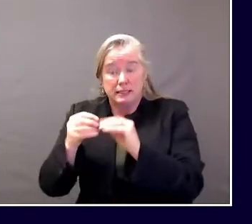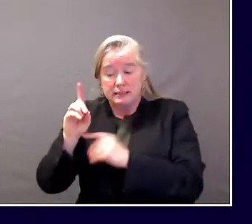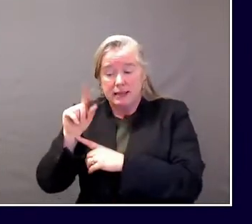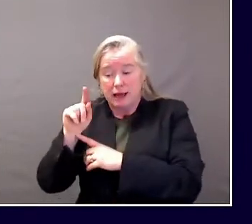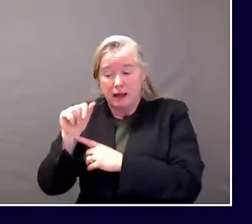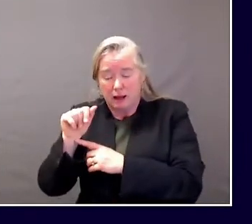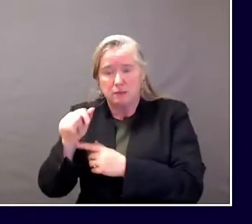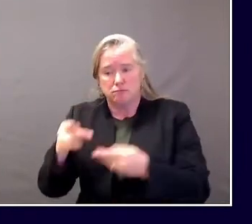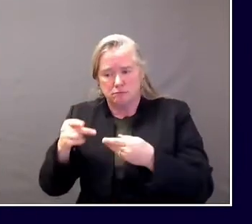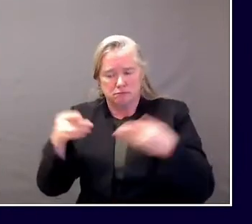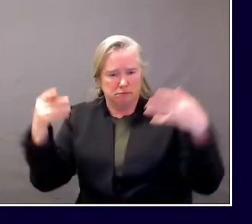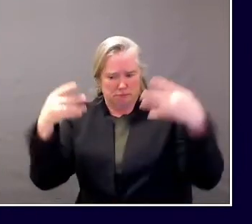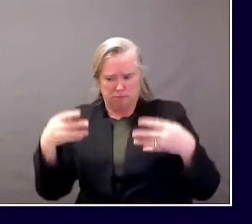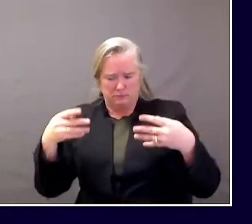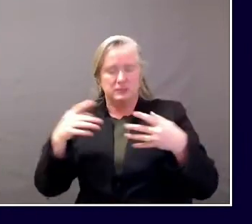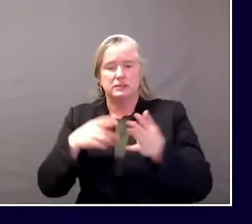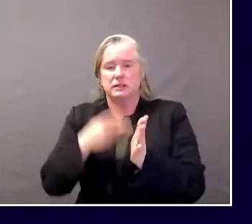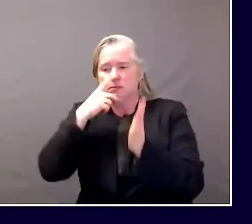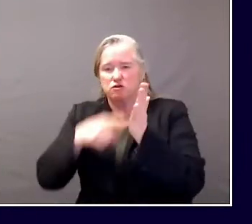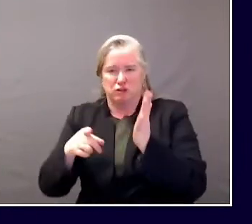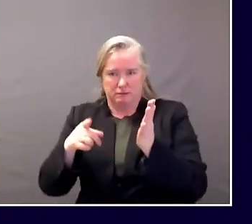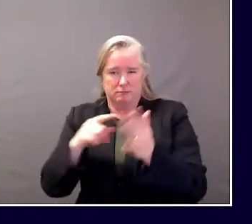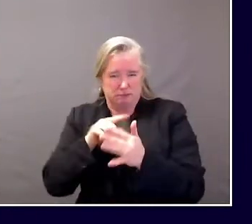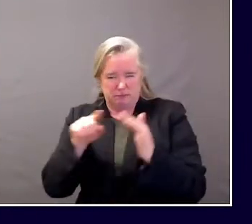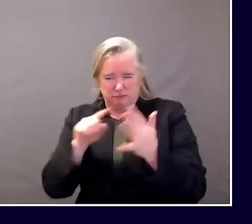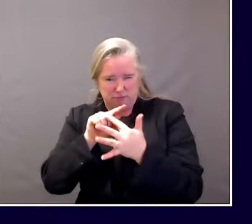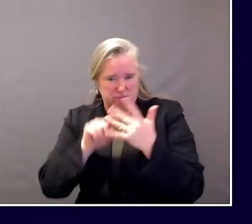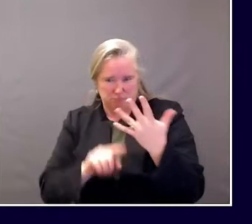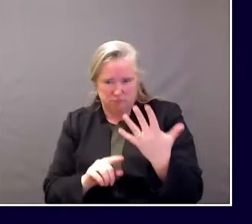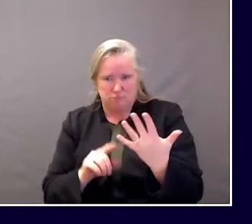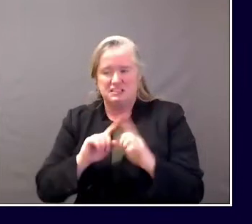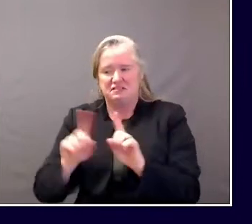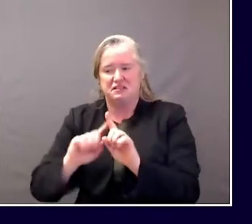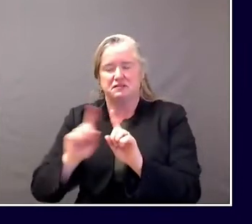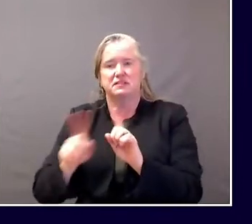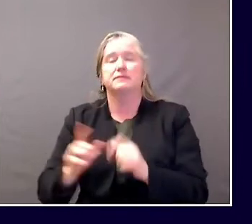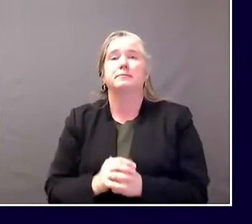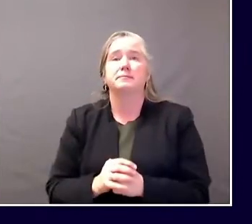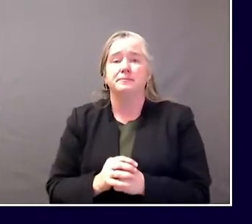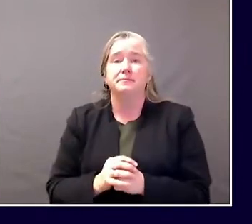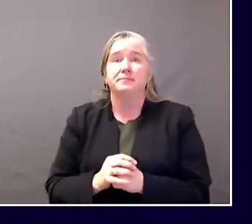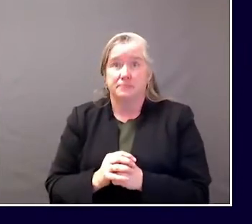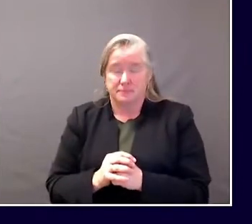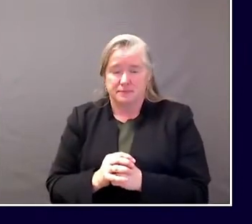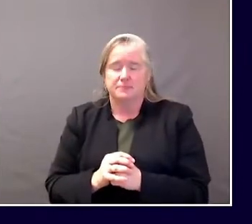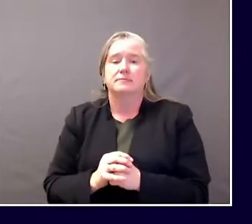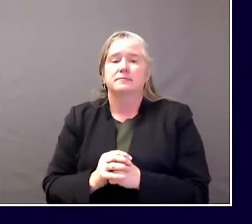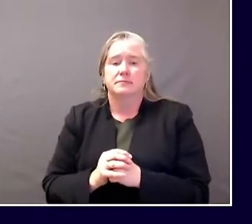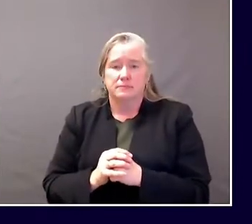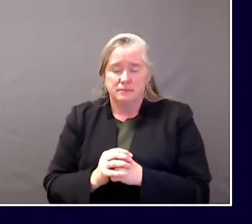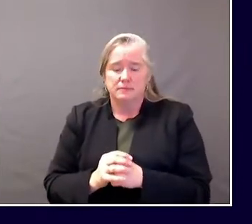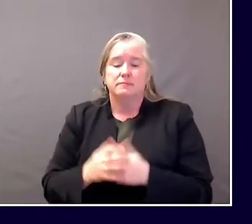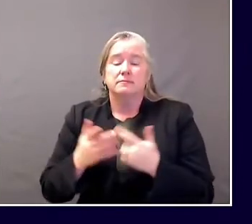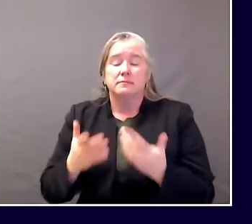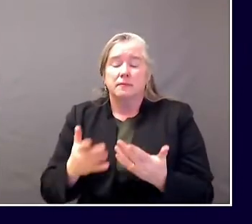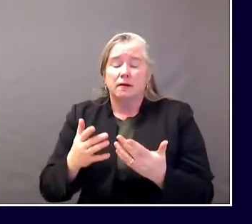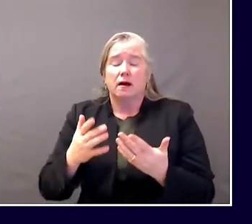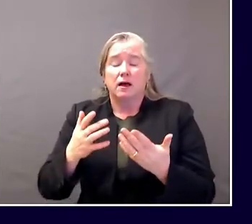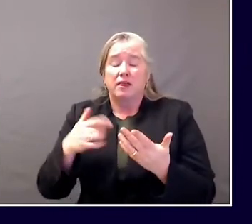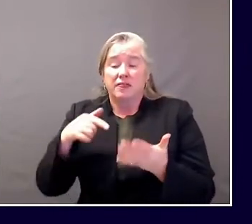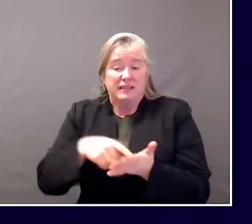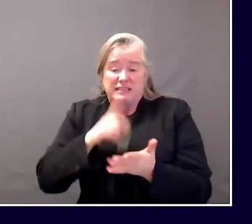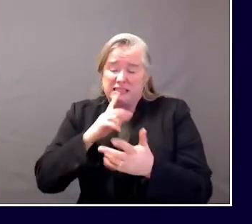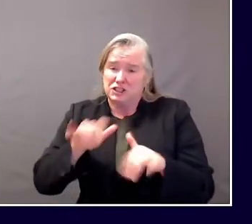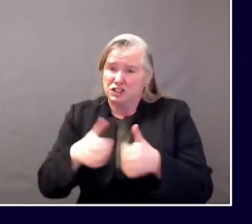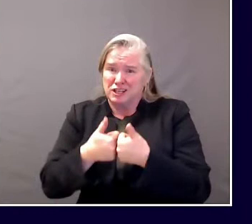complete. The bottom line here is that this is a morbid topic. These deaths are